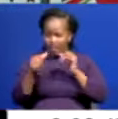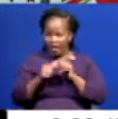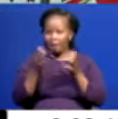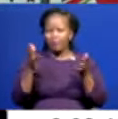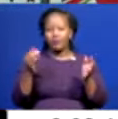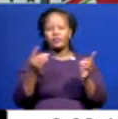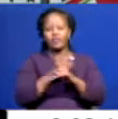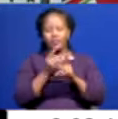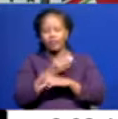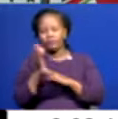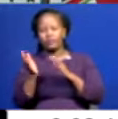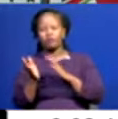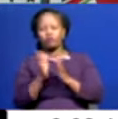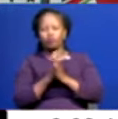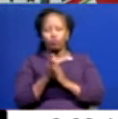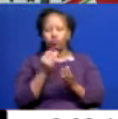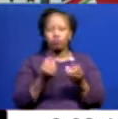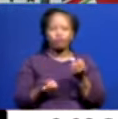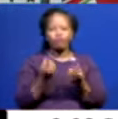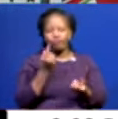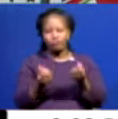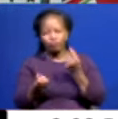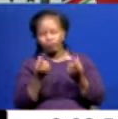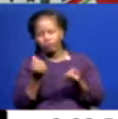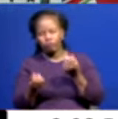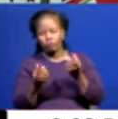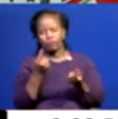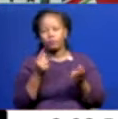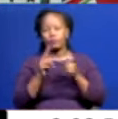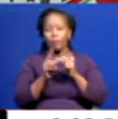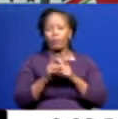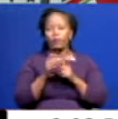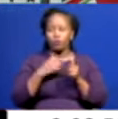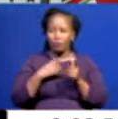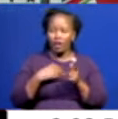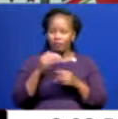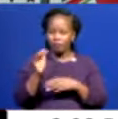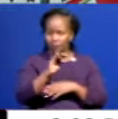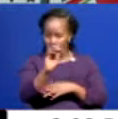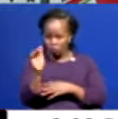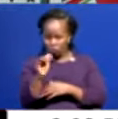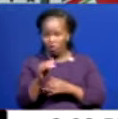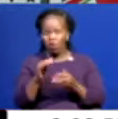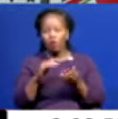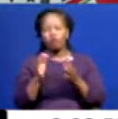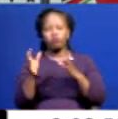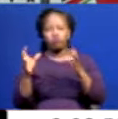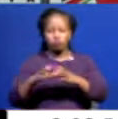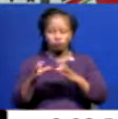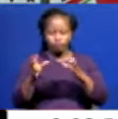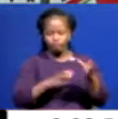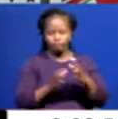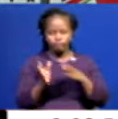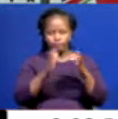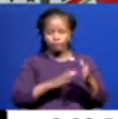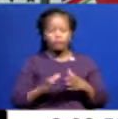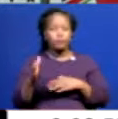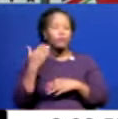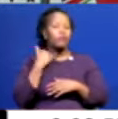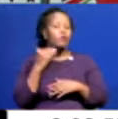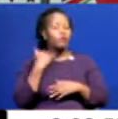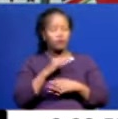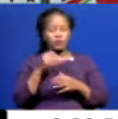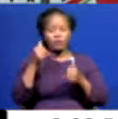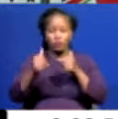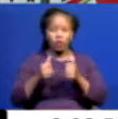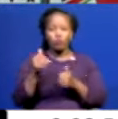the trend and the proliferation of organized criminal gangs, which were banned, as